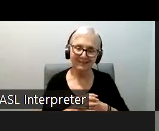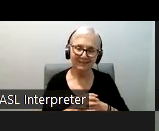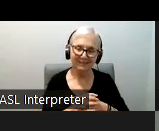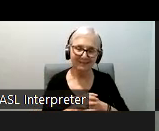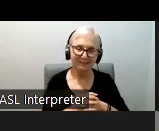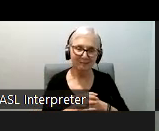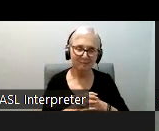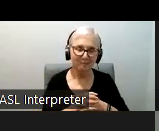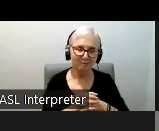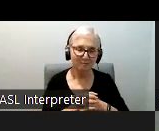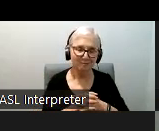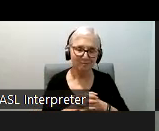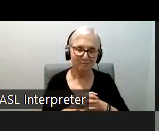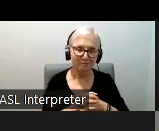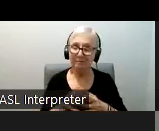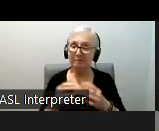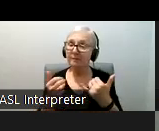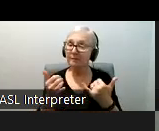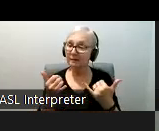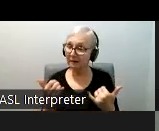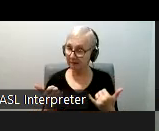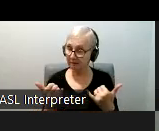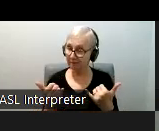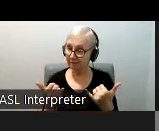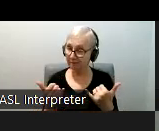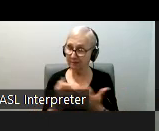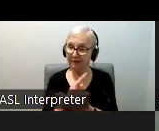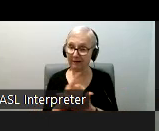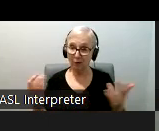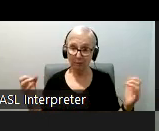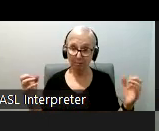All right. And now, is everybody back?